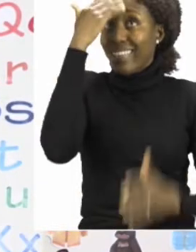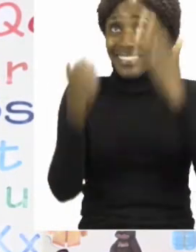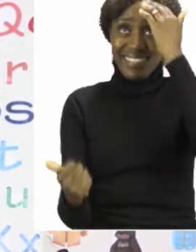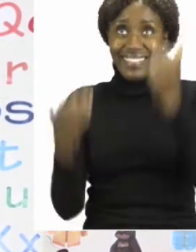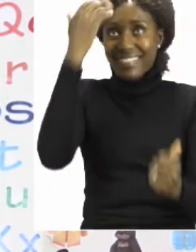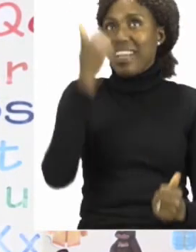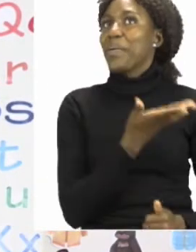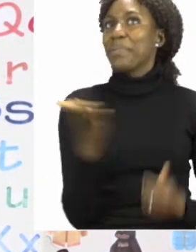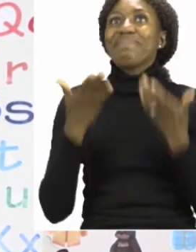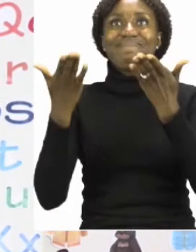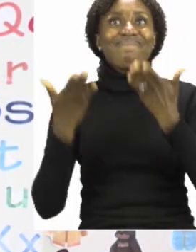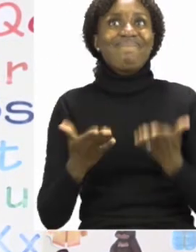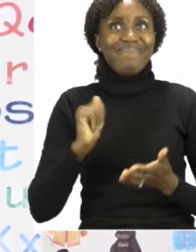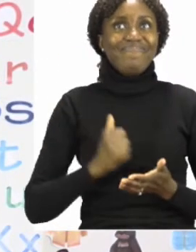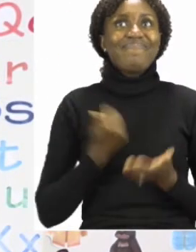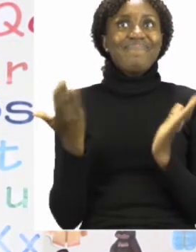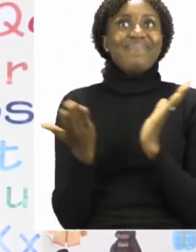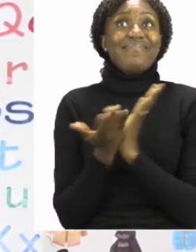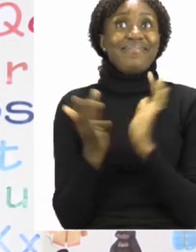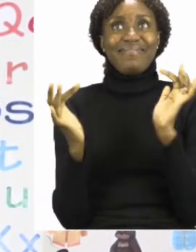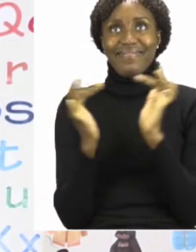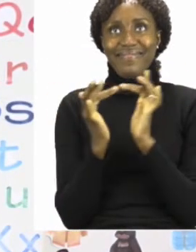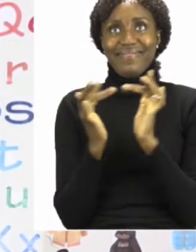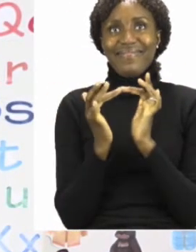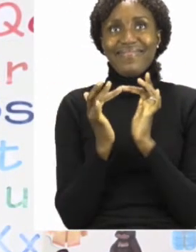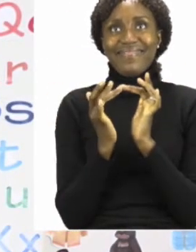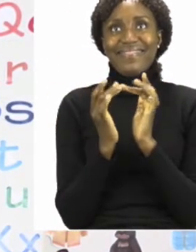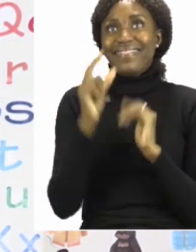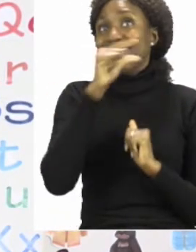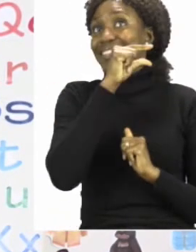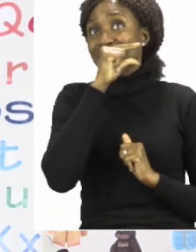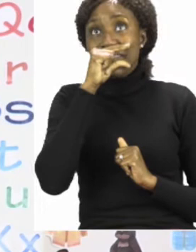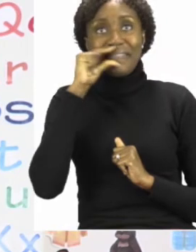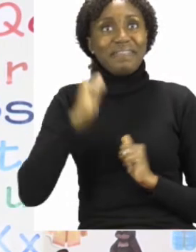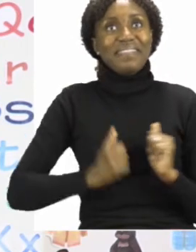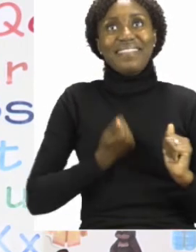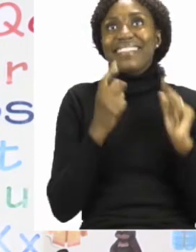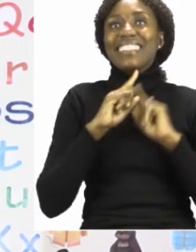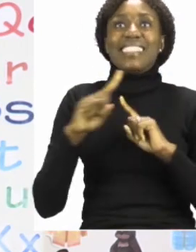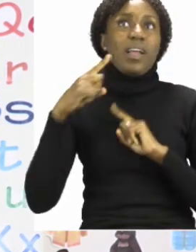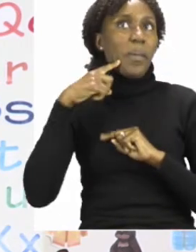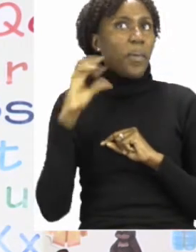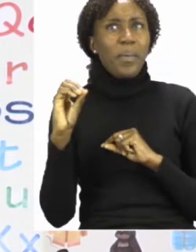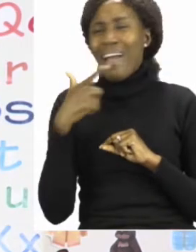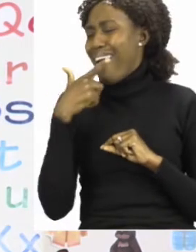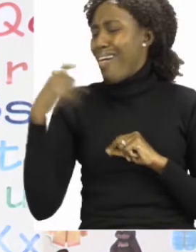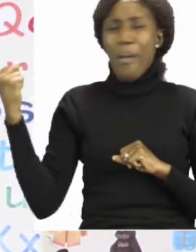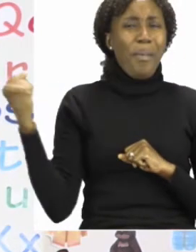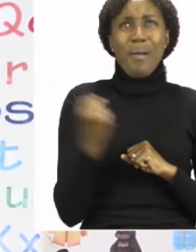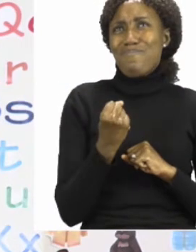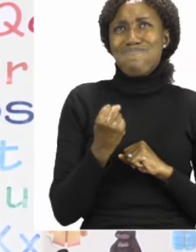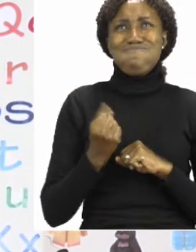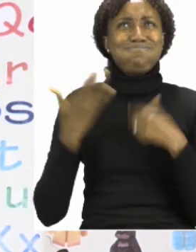Hello everyone and welcome to My Zone Online School. My name is Teacher Mutsa and thank you